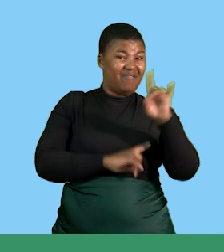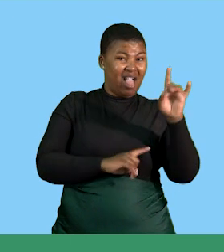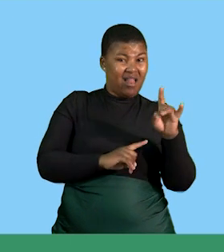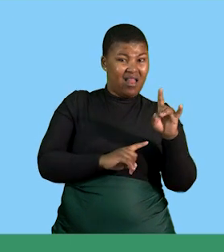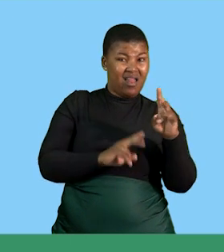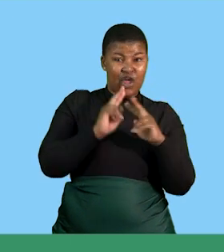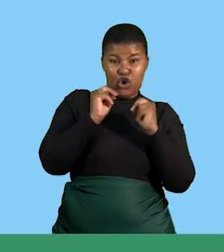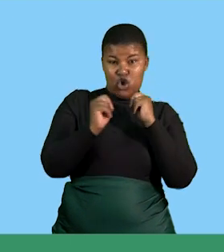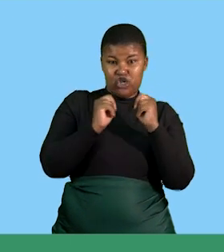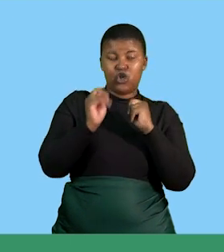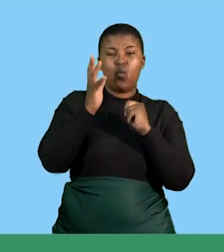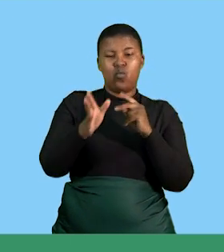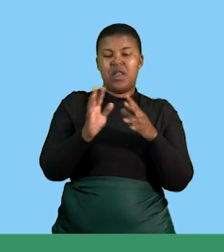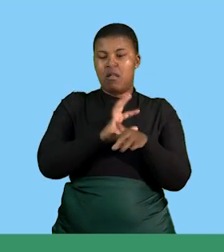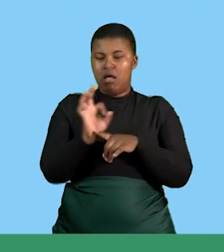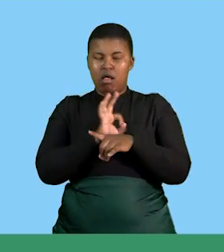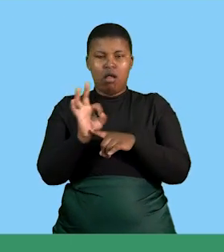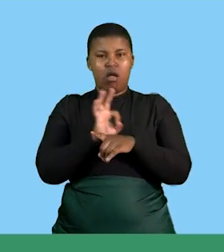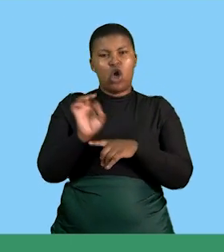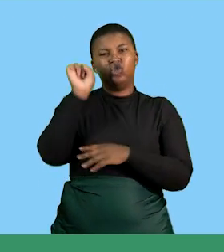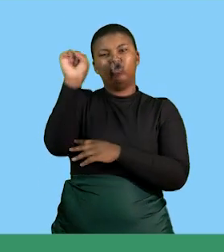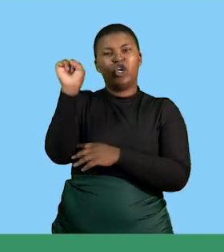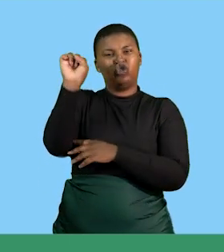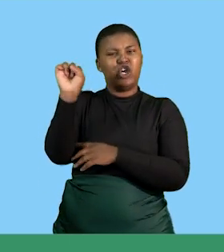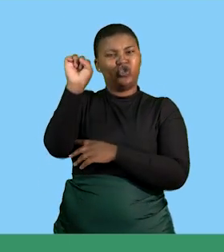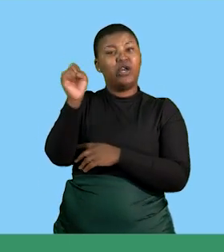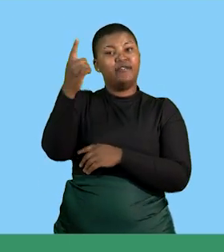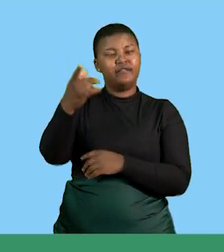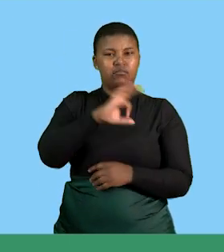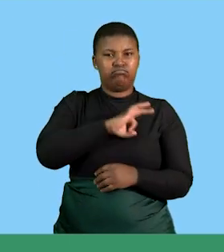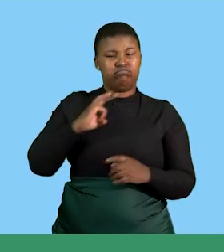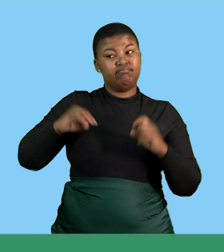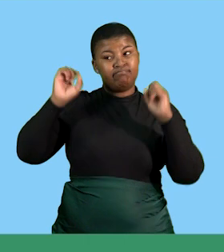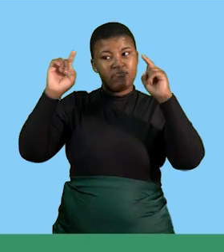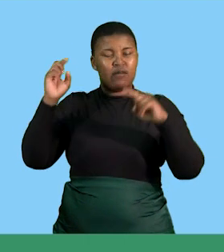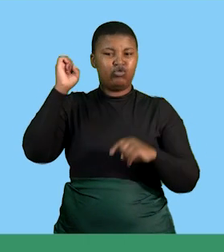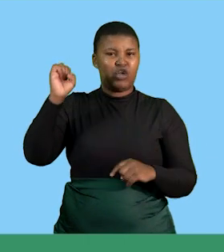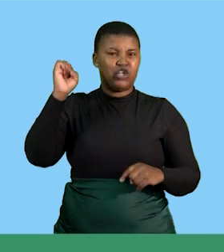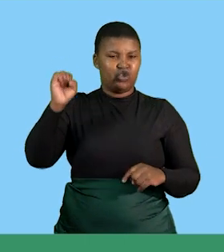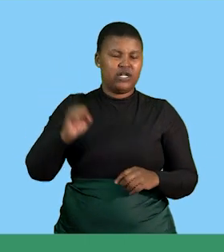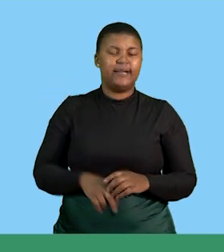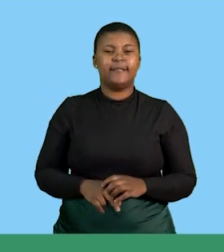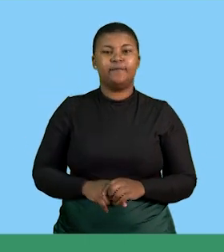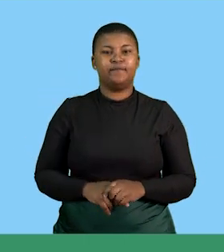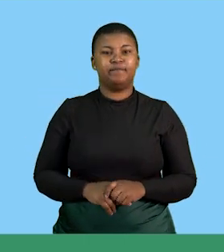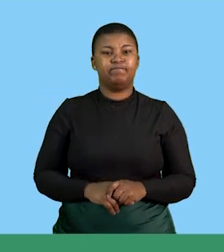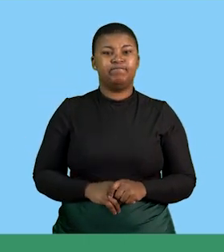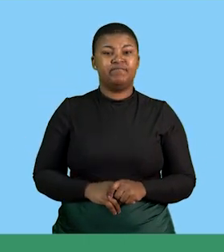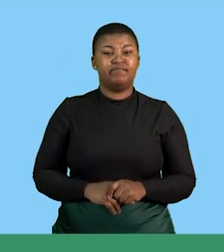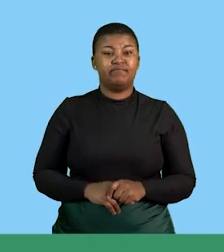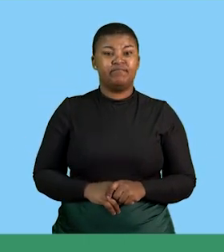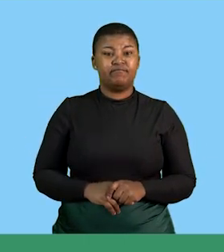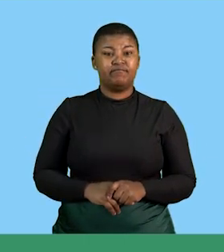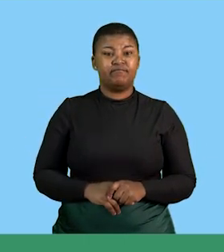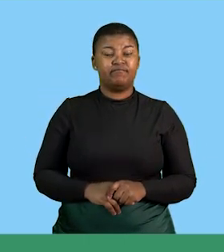organize the strike for the workers to go on. So they can also, as I stated, negotiate for